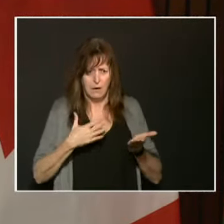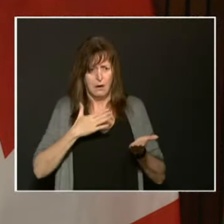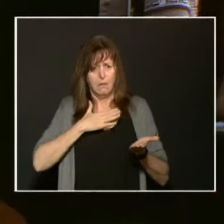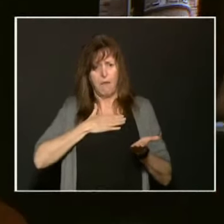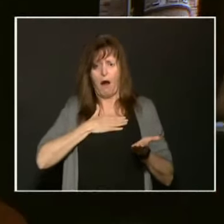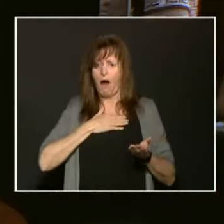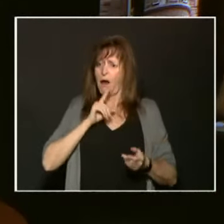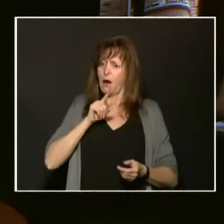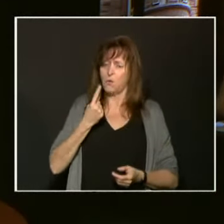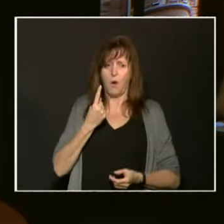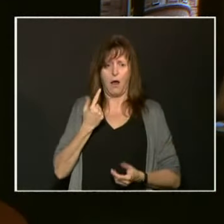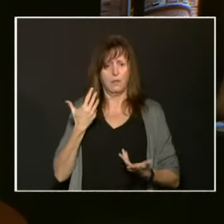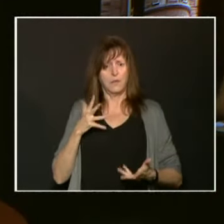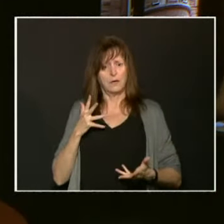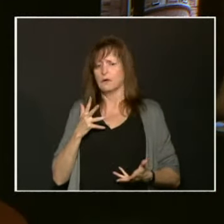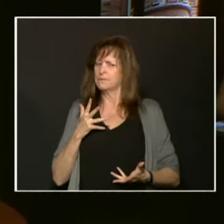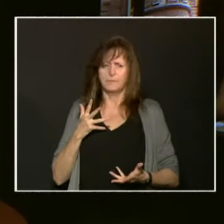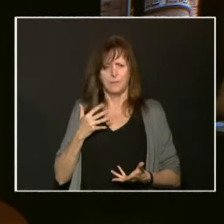Follow-up?